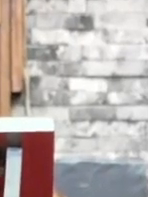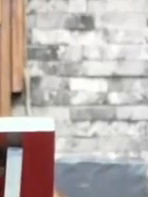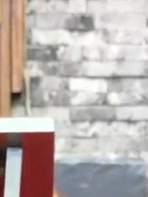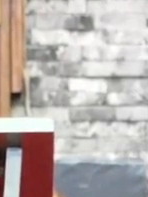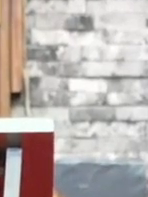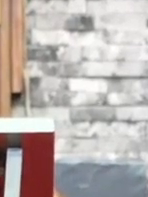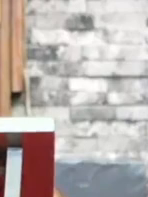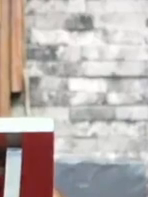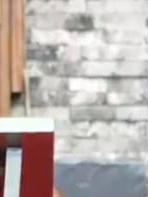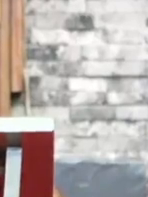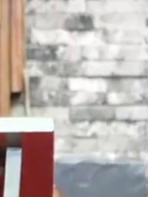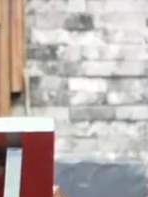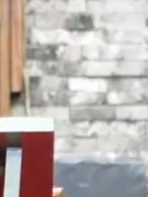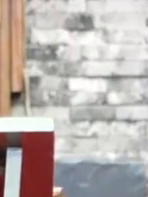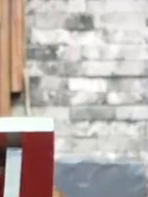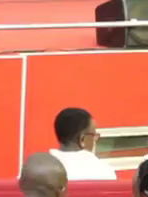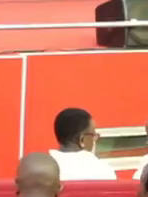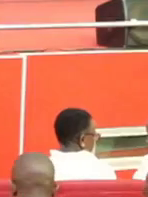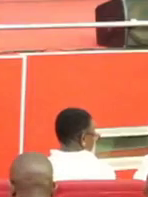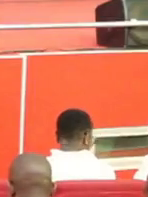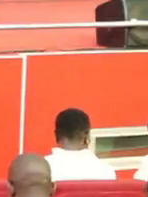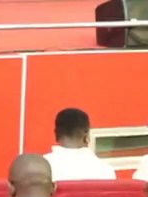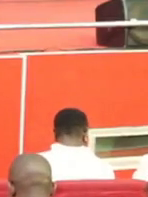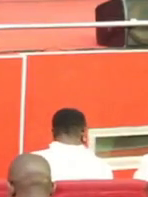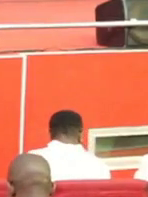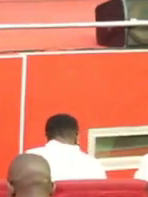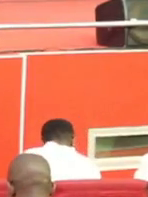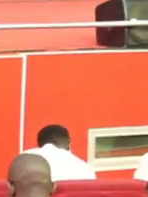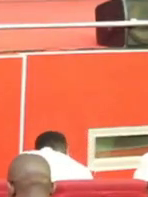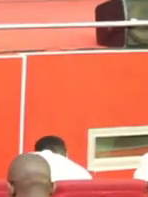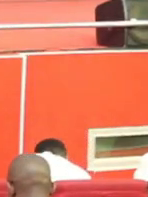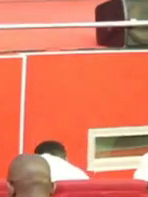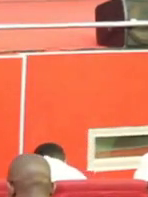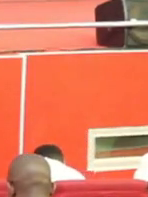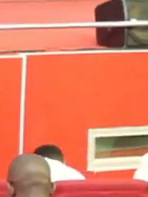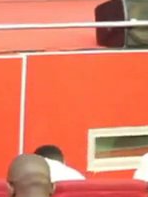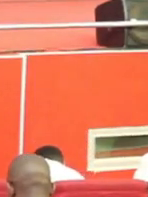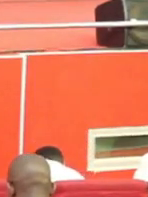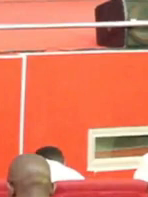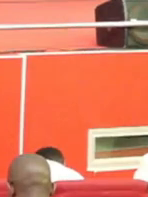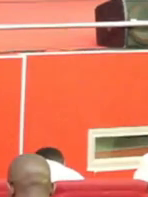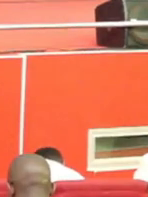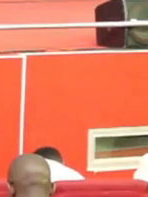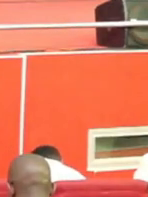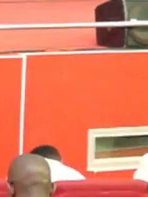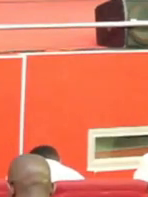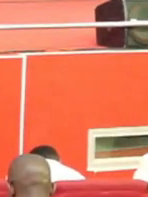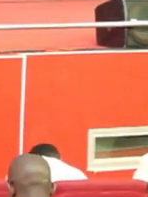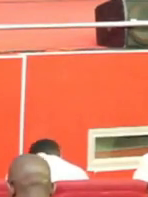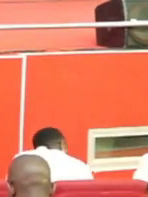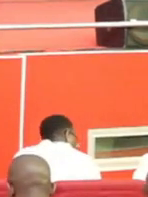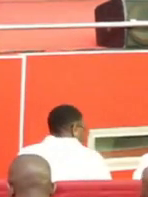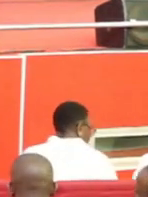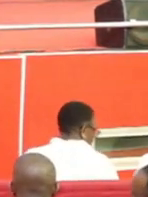God? Geukie jirani muulize je wamjua huyu Mungu. Hallelujah. Amen. Akikwambia they know, muulize Mungu wako anaitwa